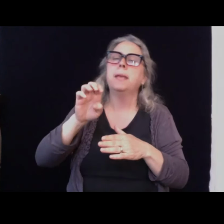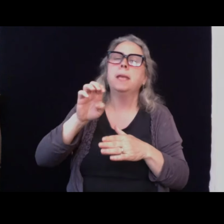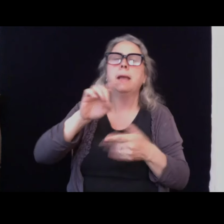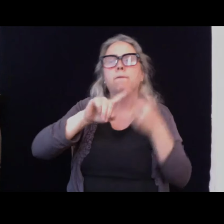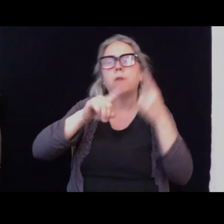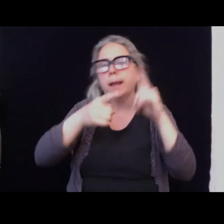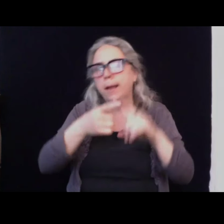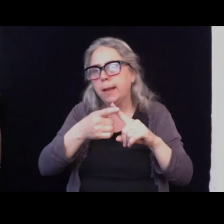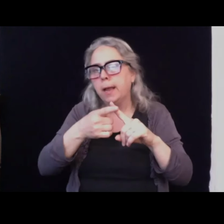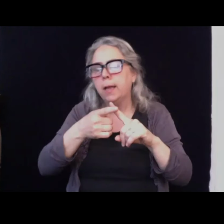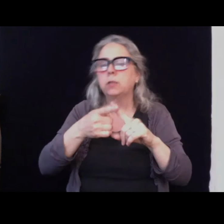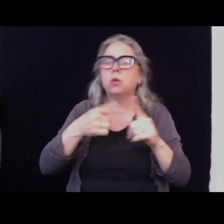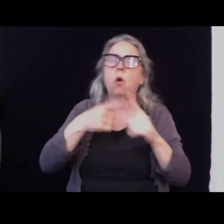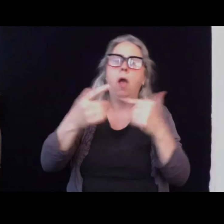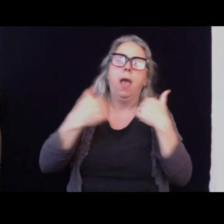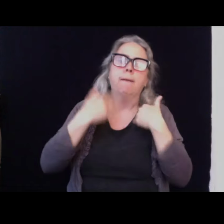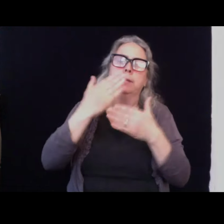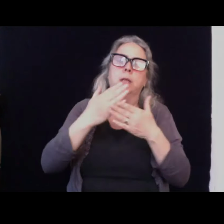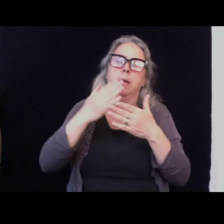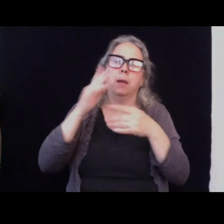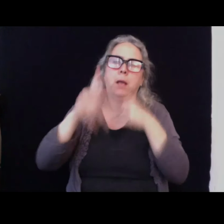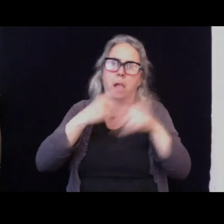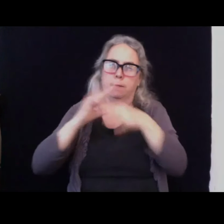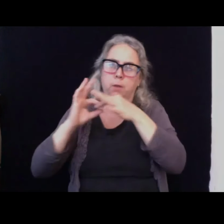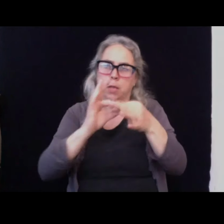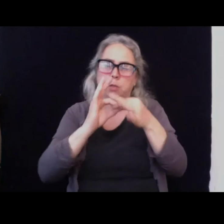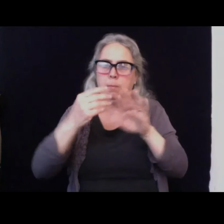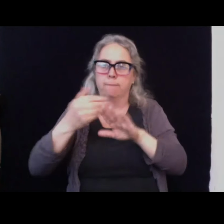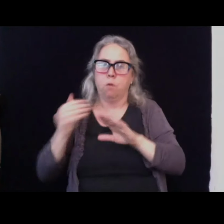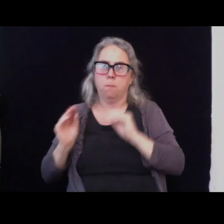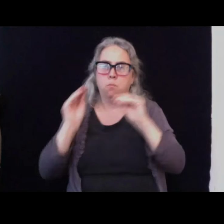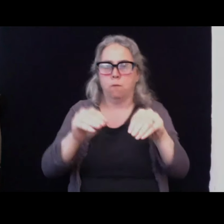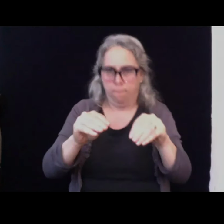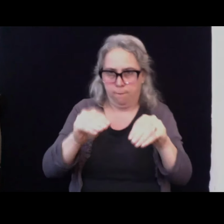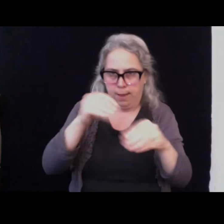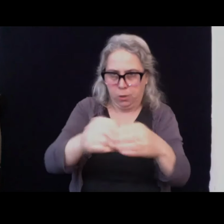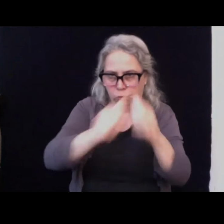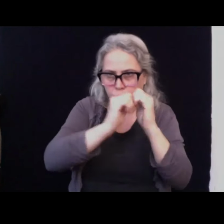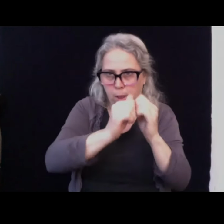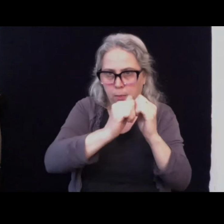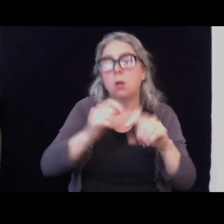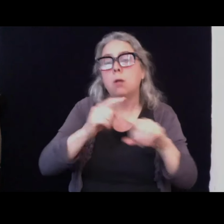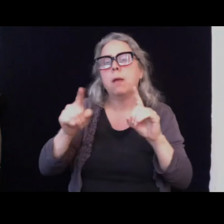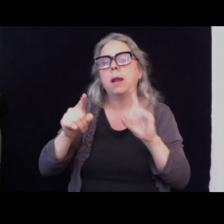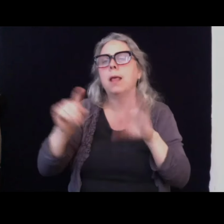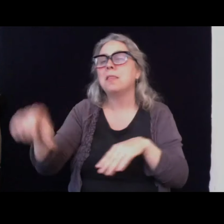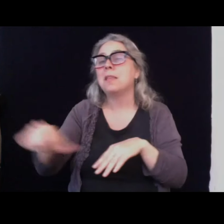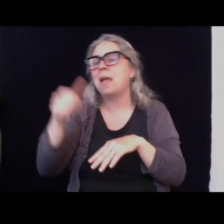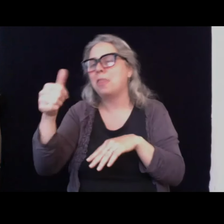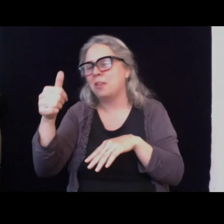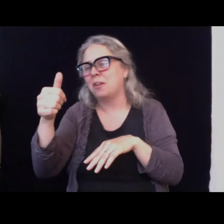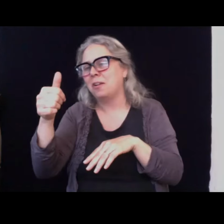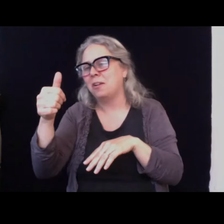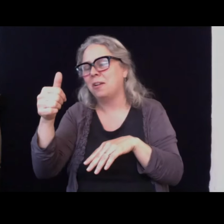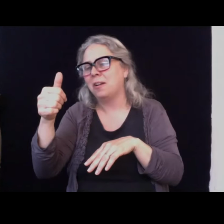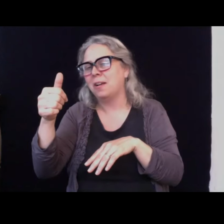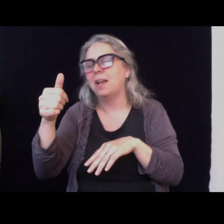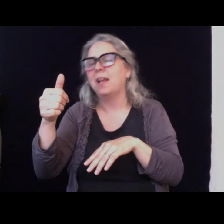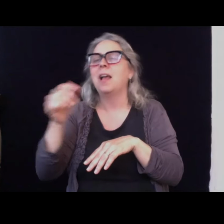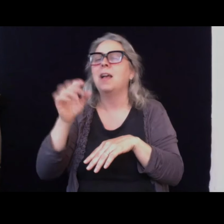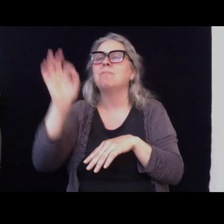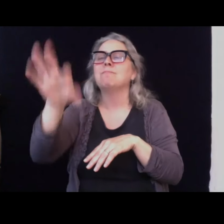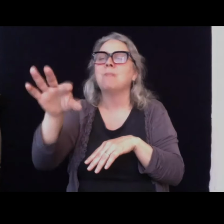or have some kind of relationship prior to moving in. But the other caveat is it's really only paid